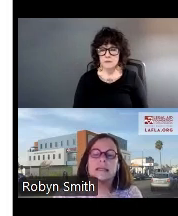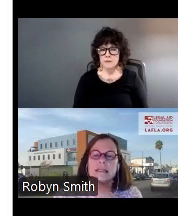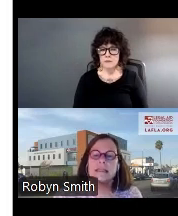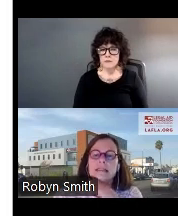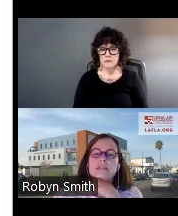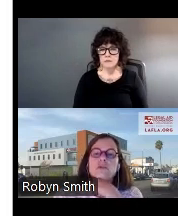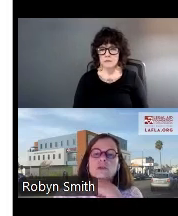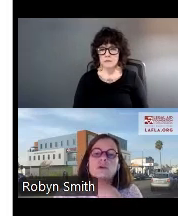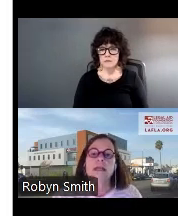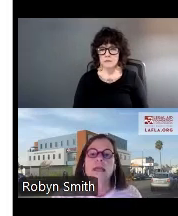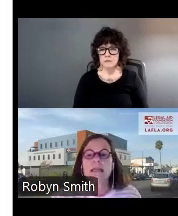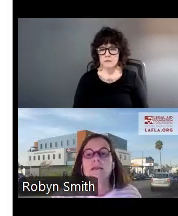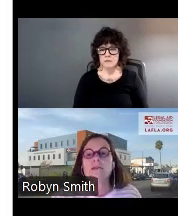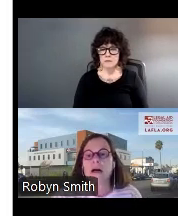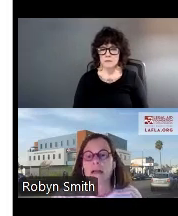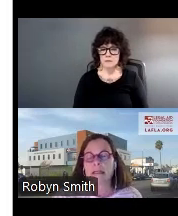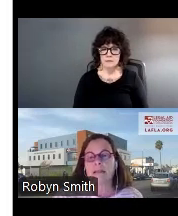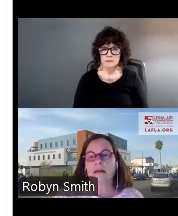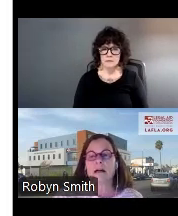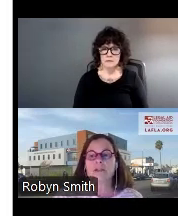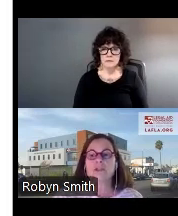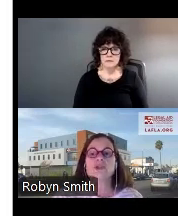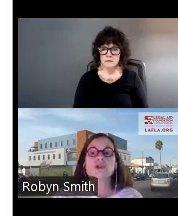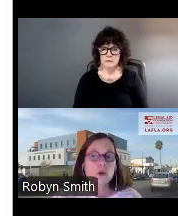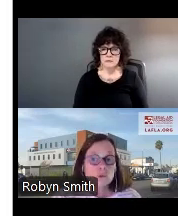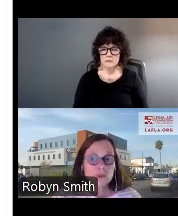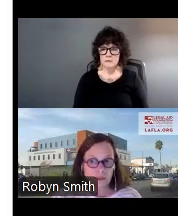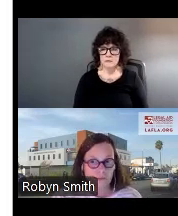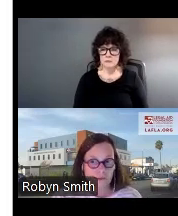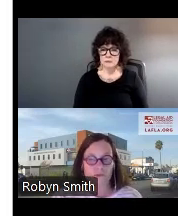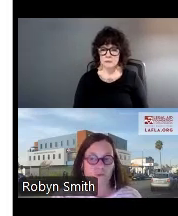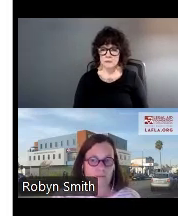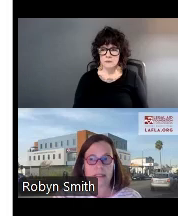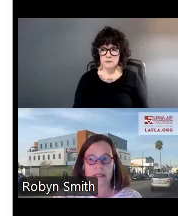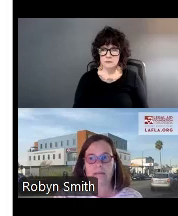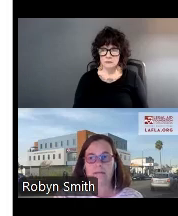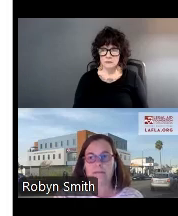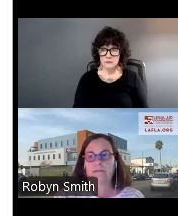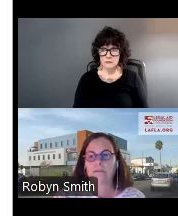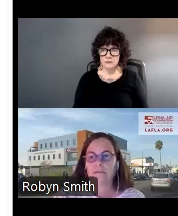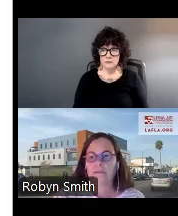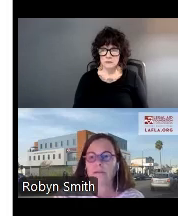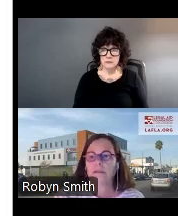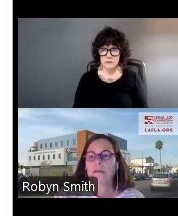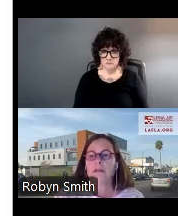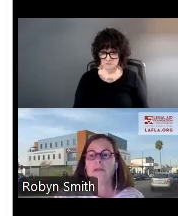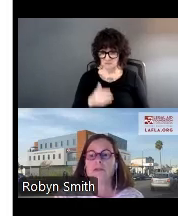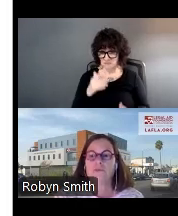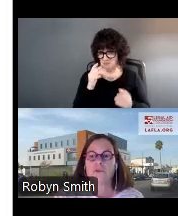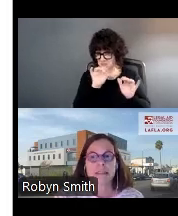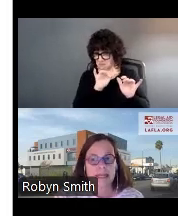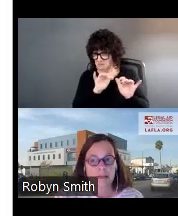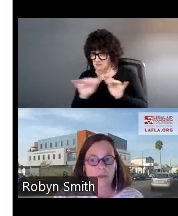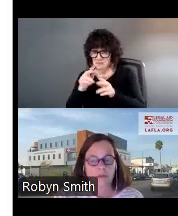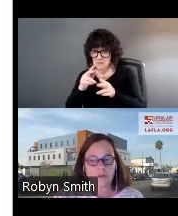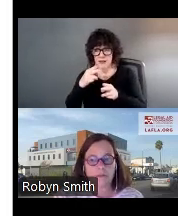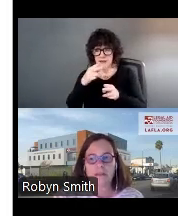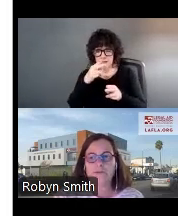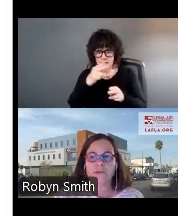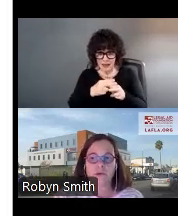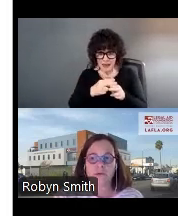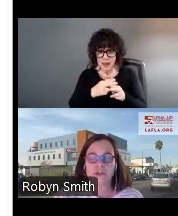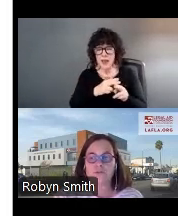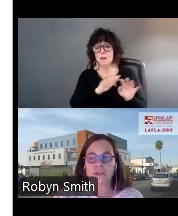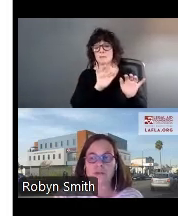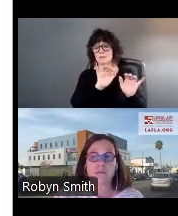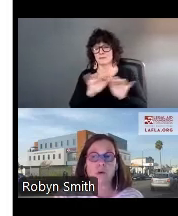The second is that you can create a login onto your loan servicer's website. So for example, if